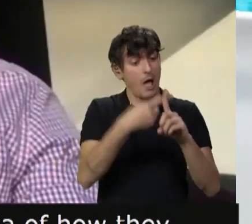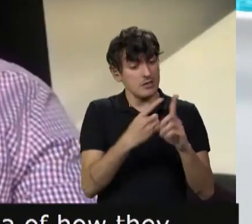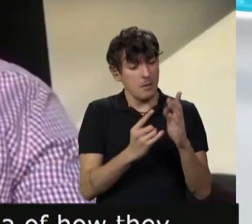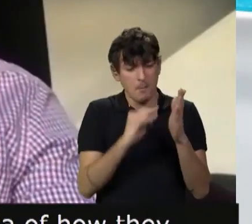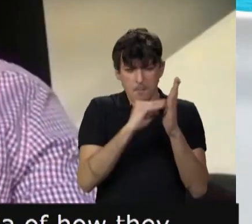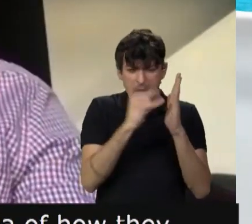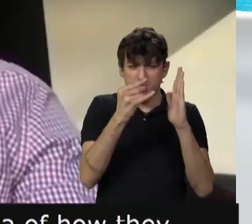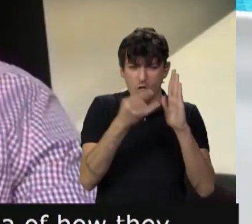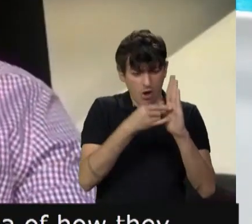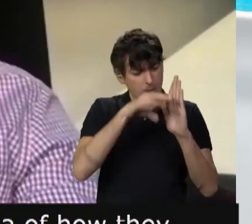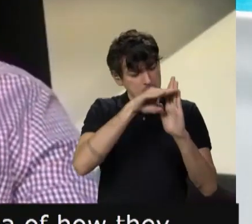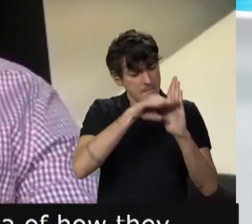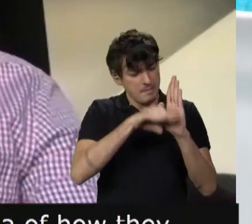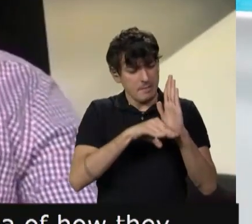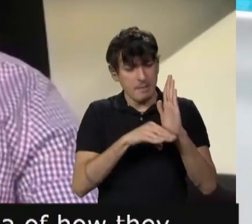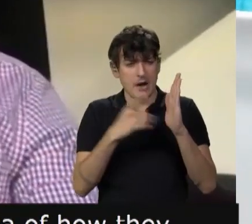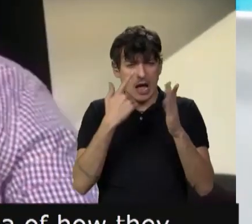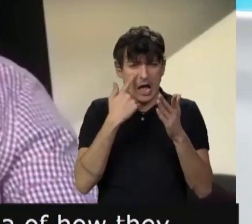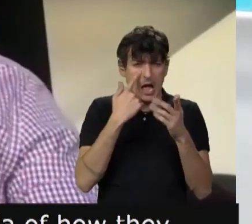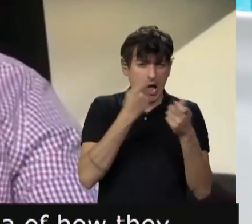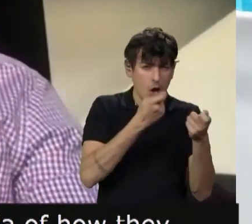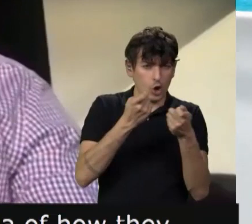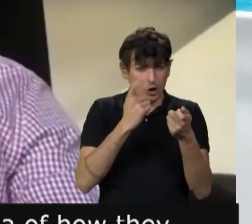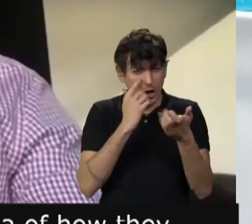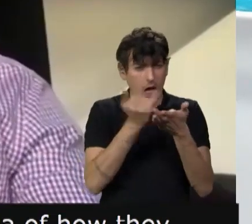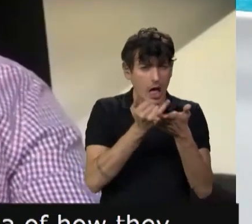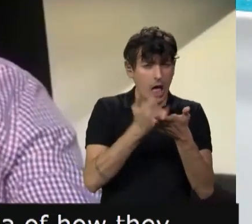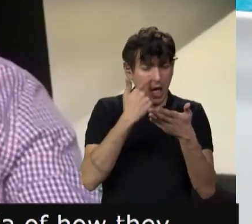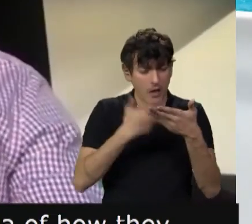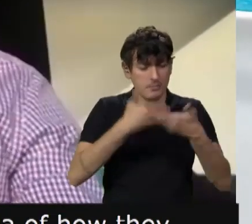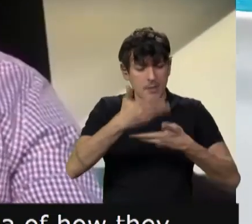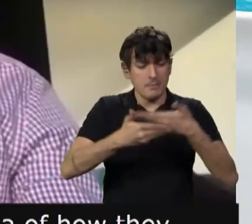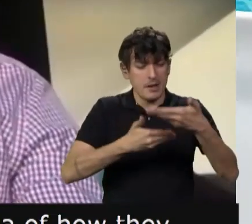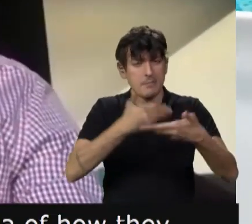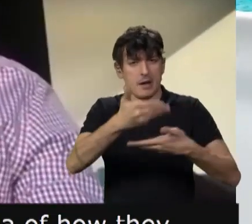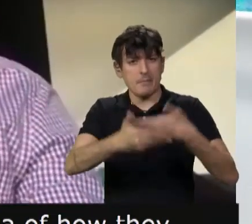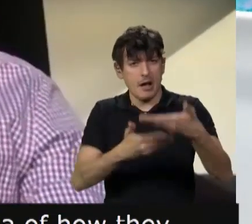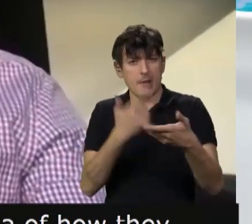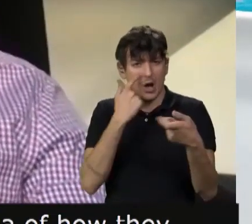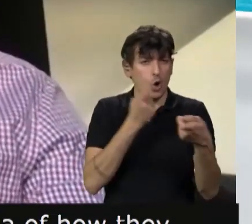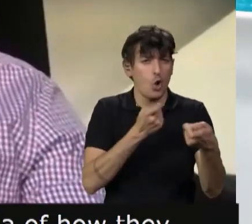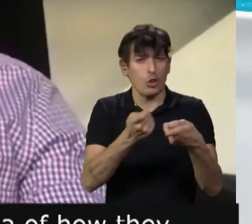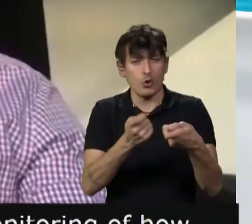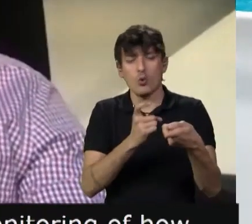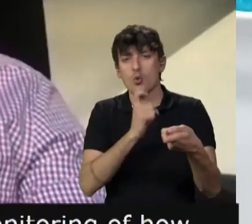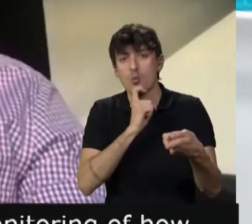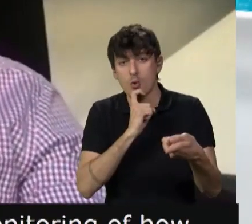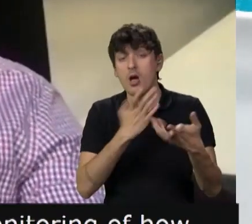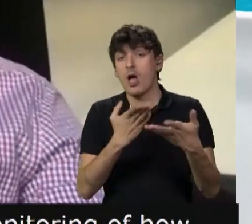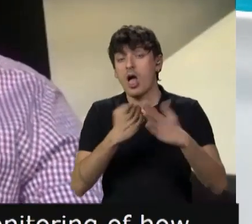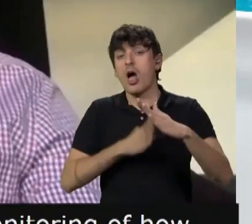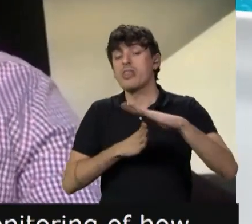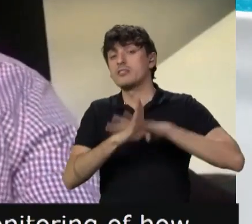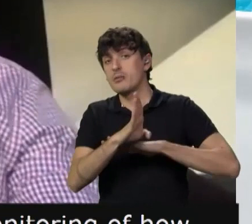methodology for the monitoring of how they evolve. So accessibility is